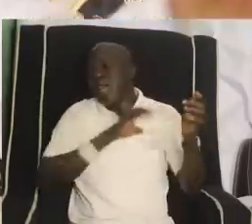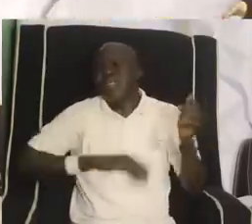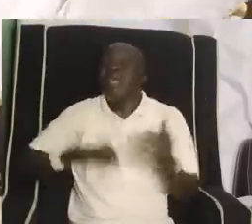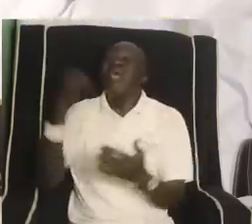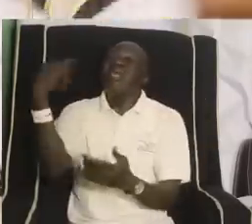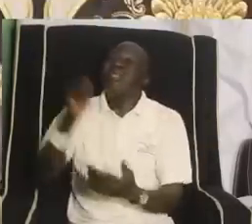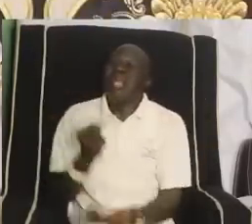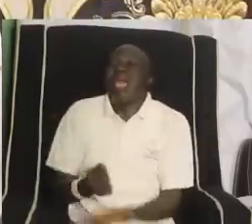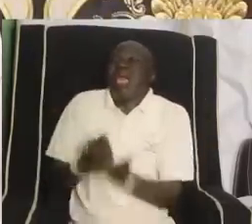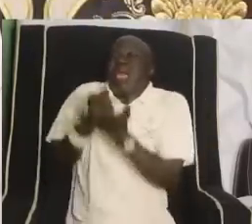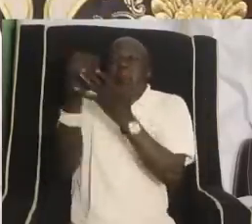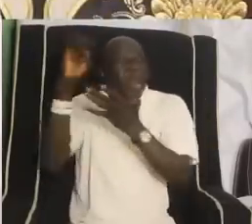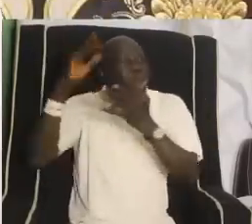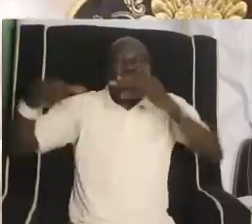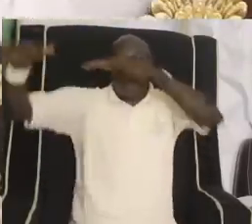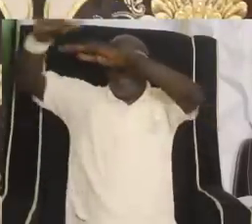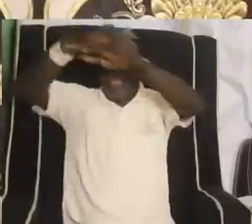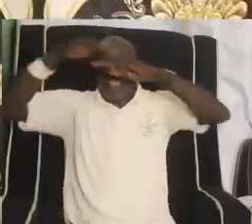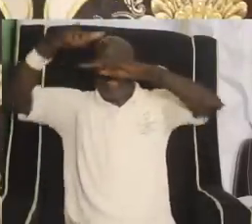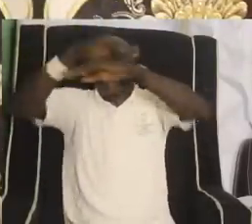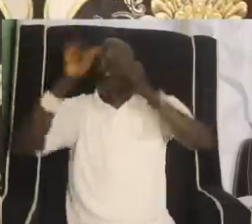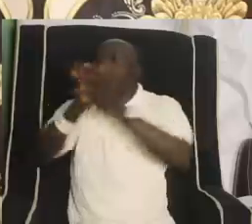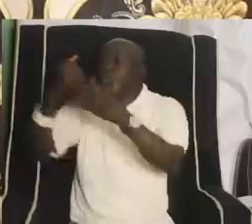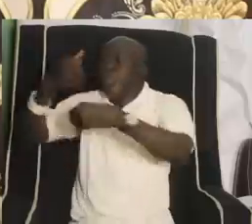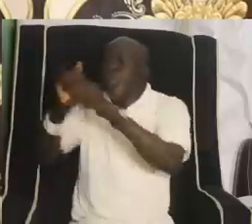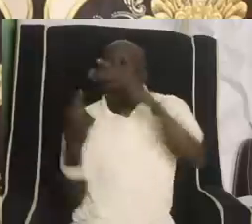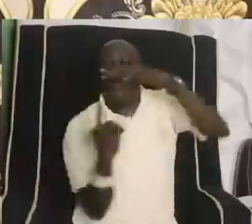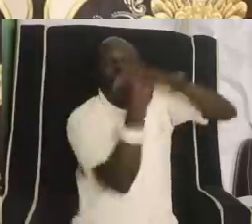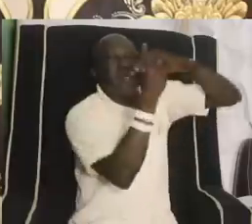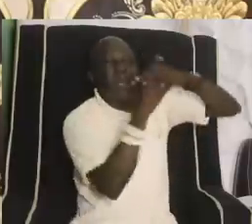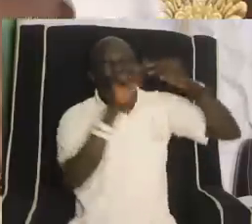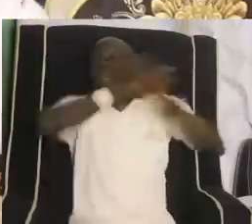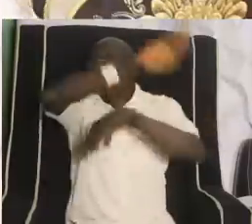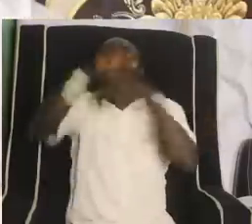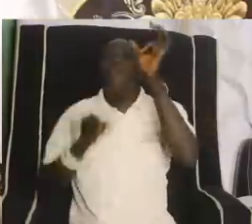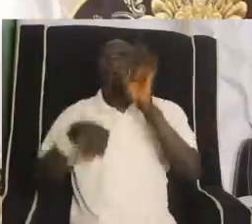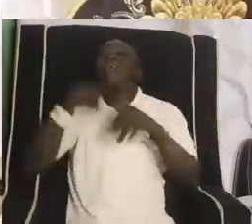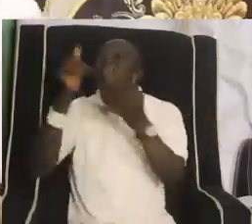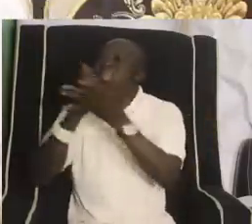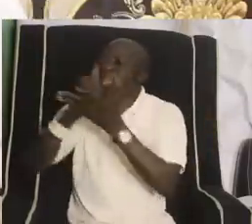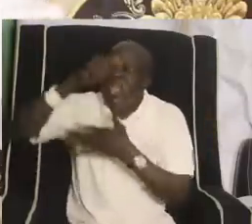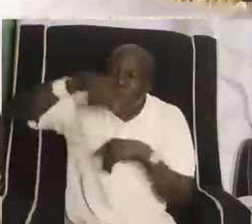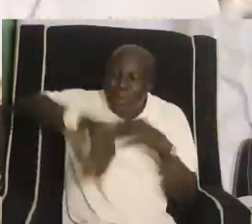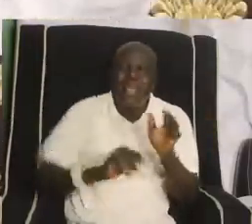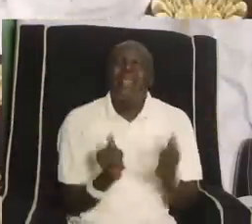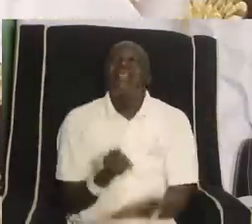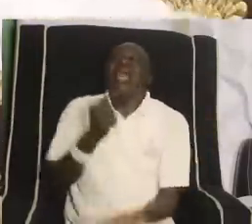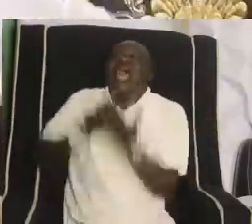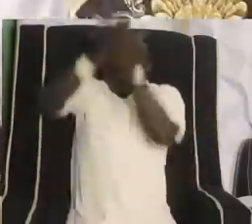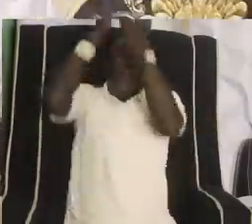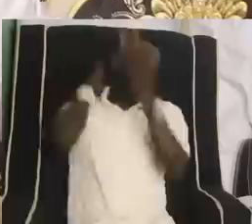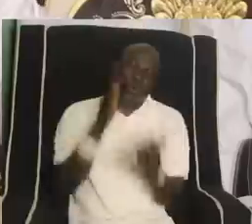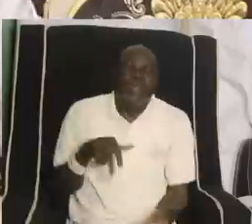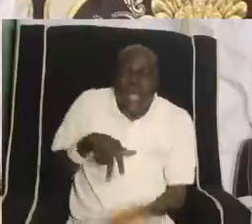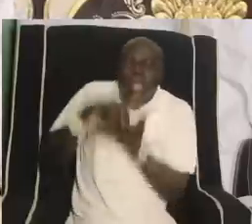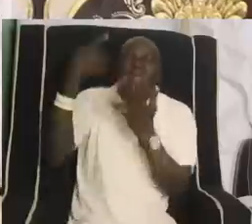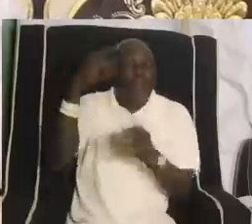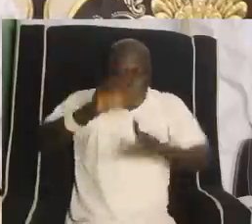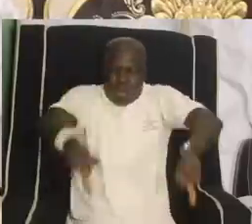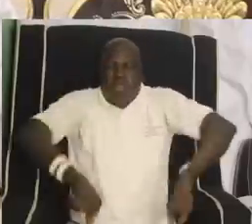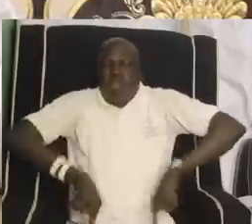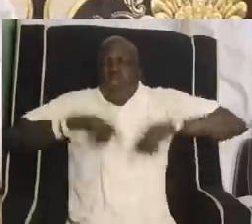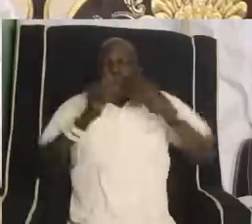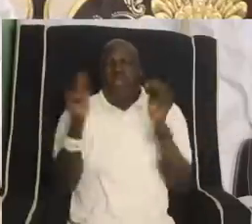for. Mẹ́rù dàlá yìí kaba. In the name of Jesus. Àgbára. Papa. Wọ́n fi dá ojú ọ. I delay you. Láti òní lọ. I delay